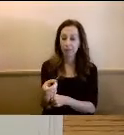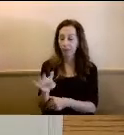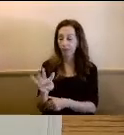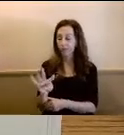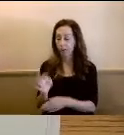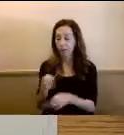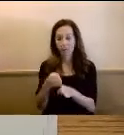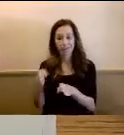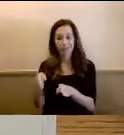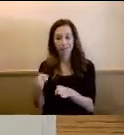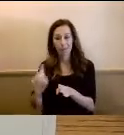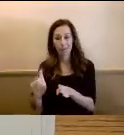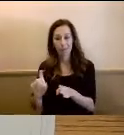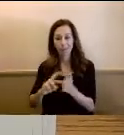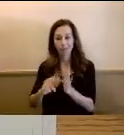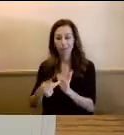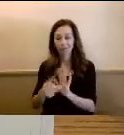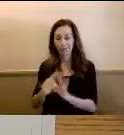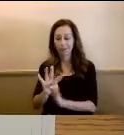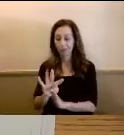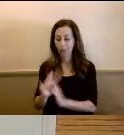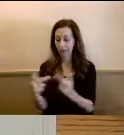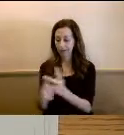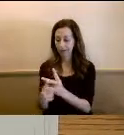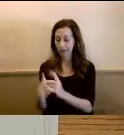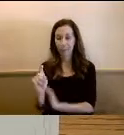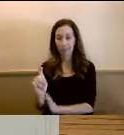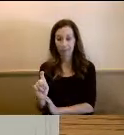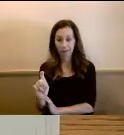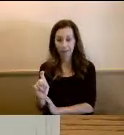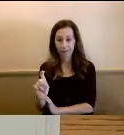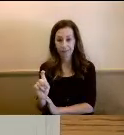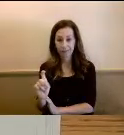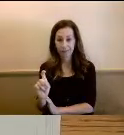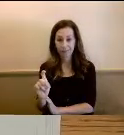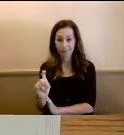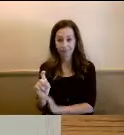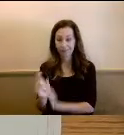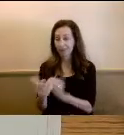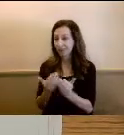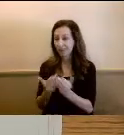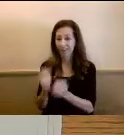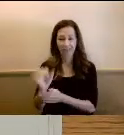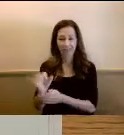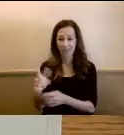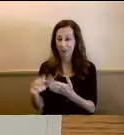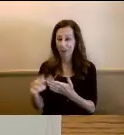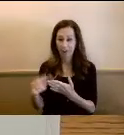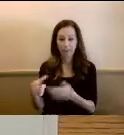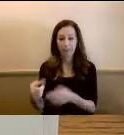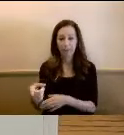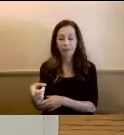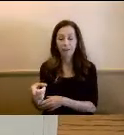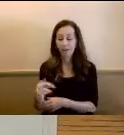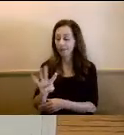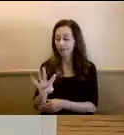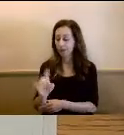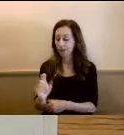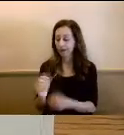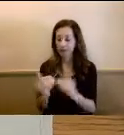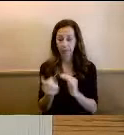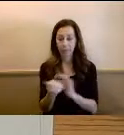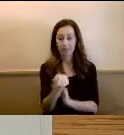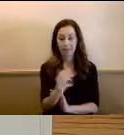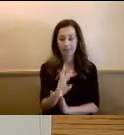because 4 next to x means 4 times x, or 4 times whatever the variable would be. 4x